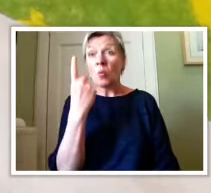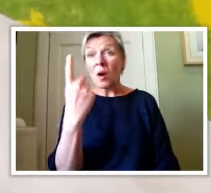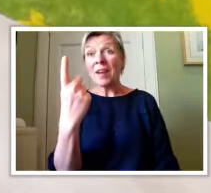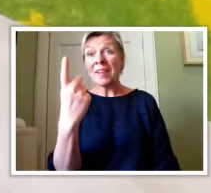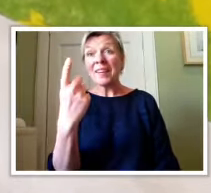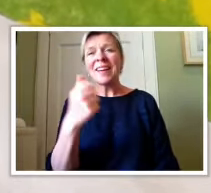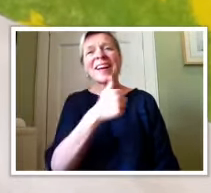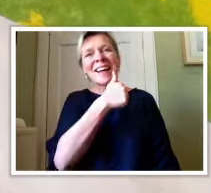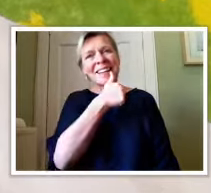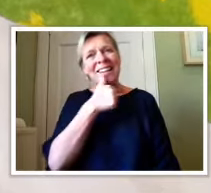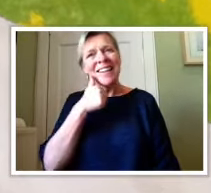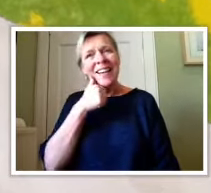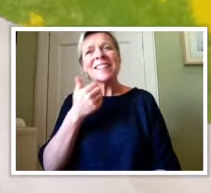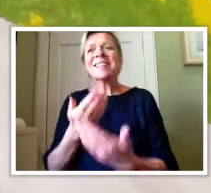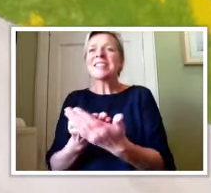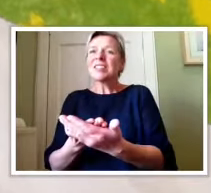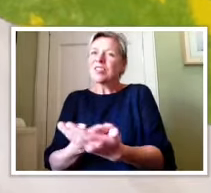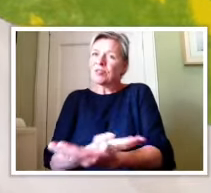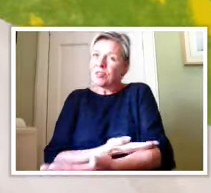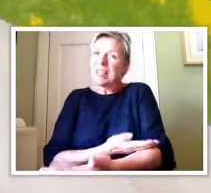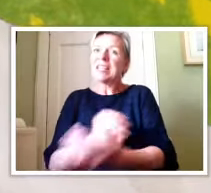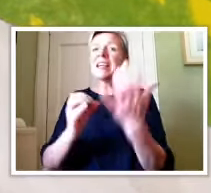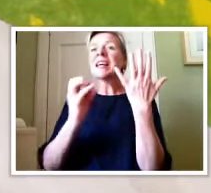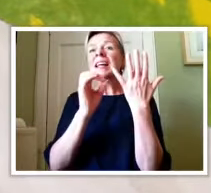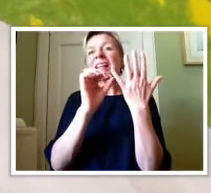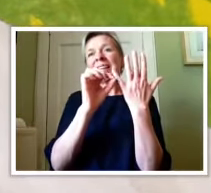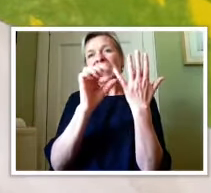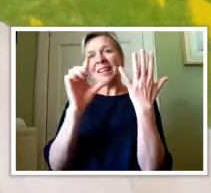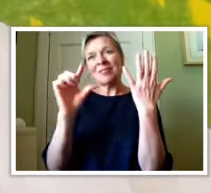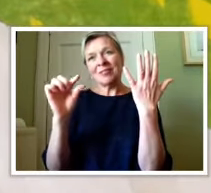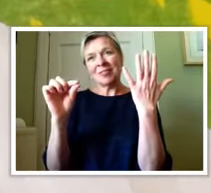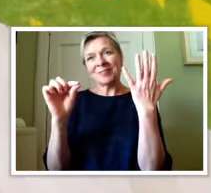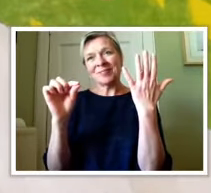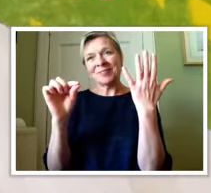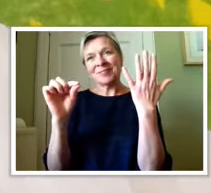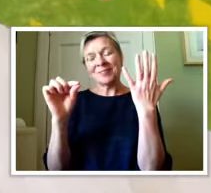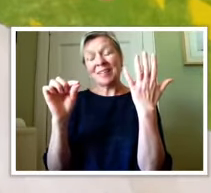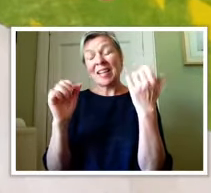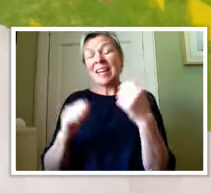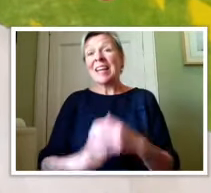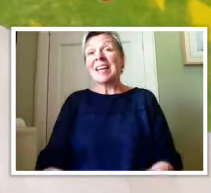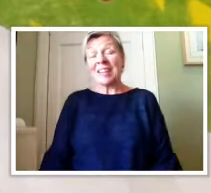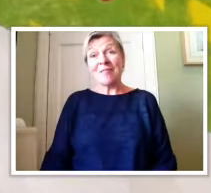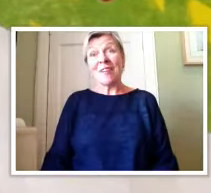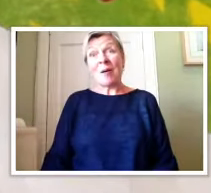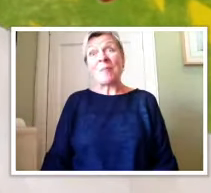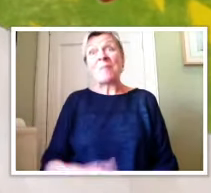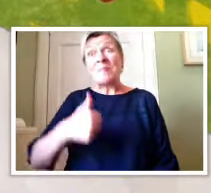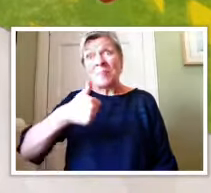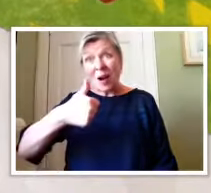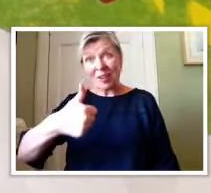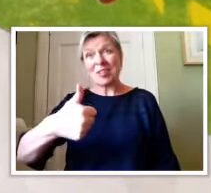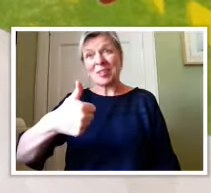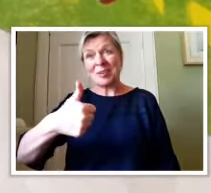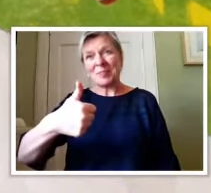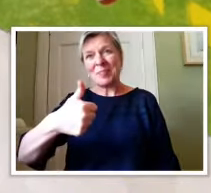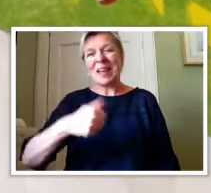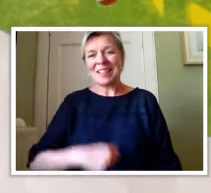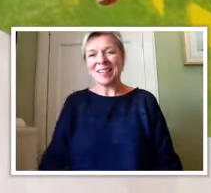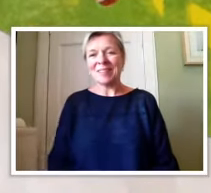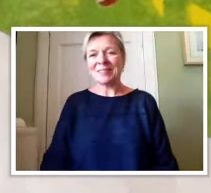one nice green leaf. He felt much